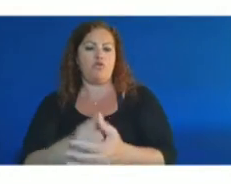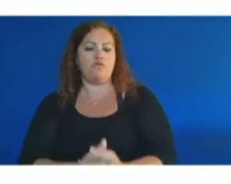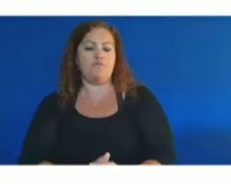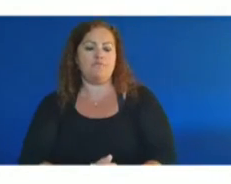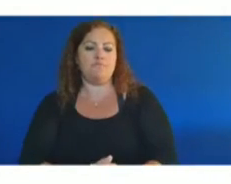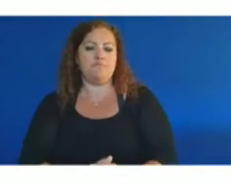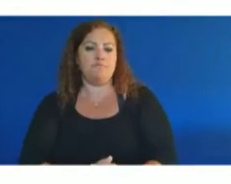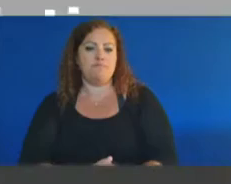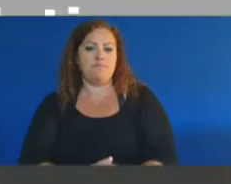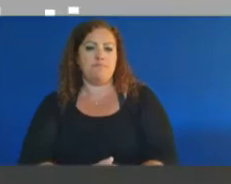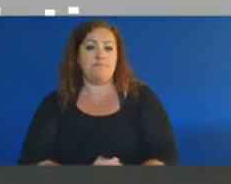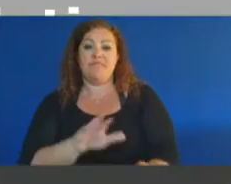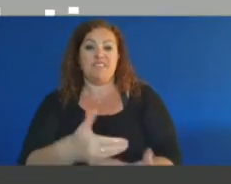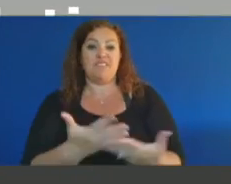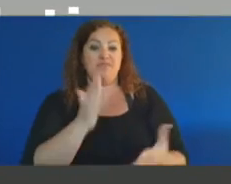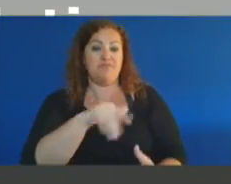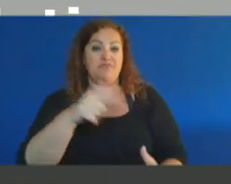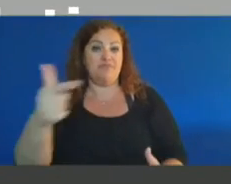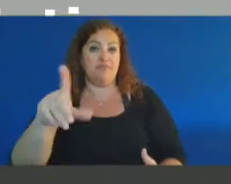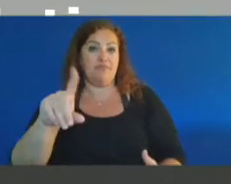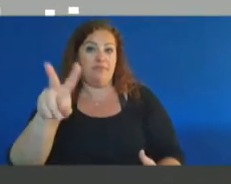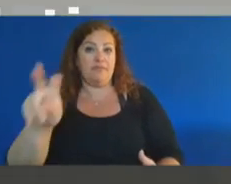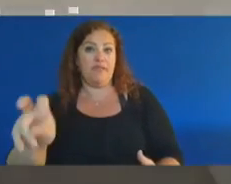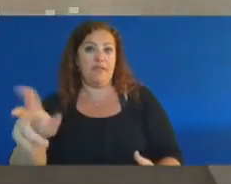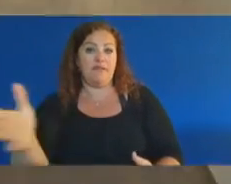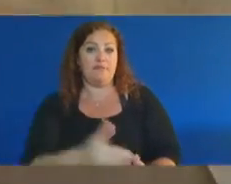and that's it I'll pass it on back to Dave